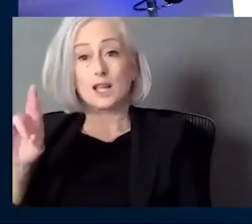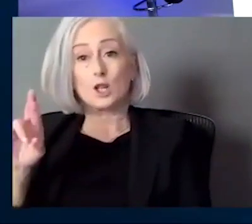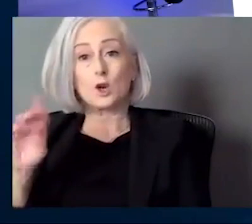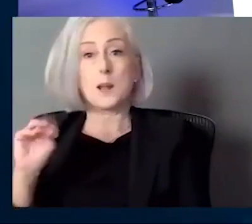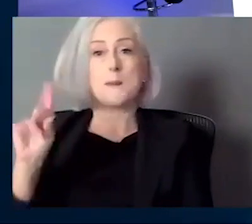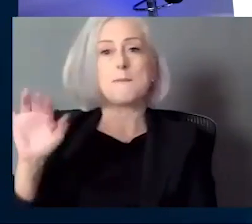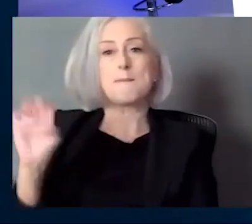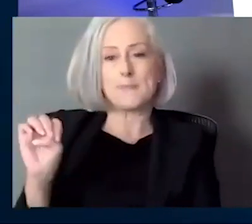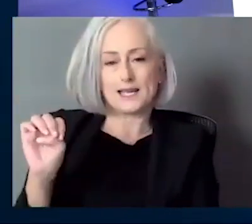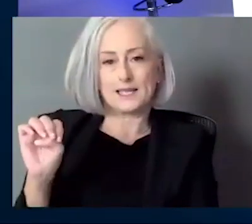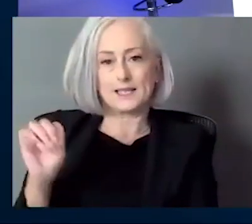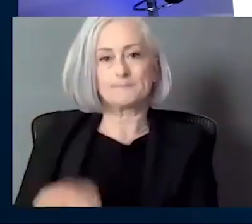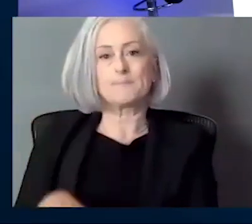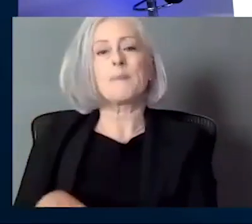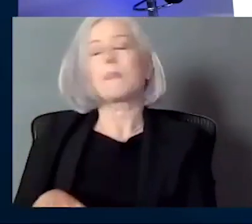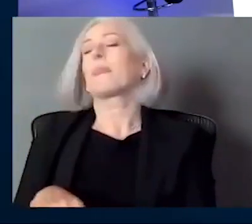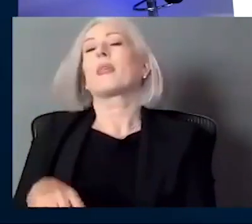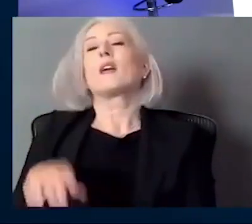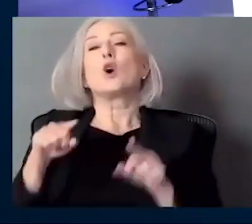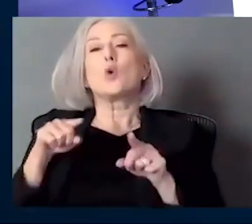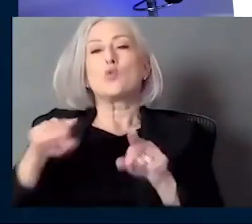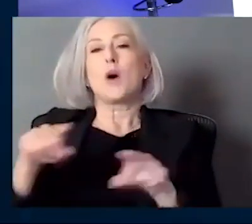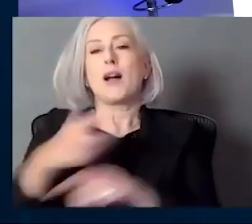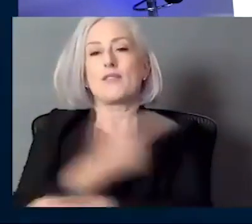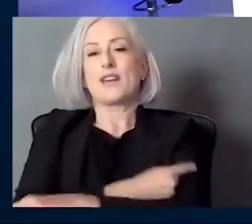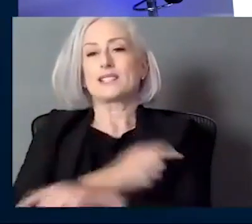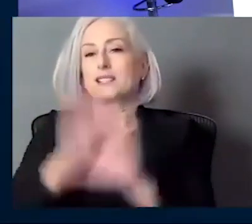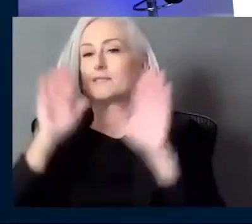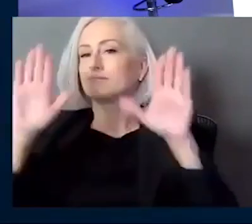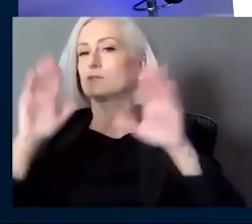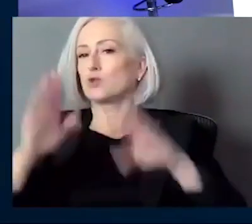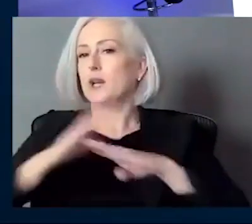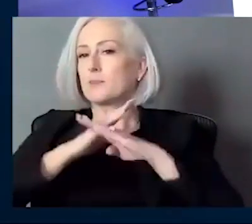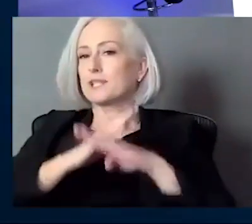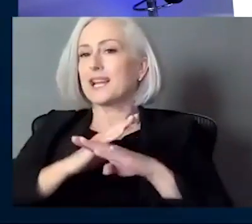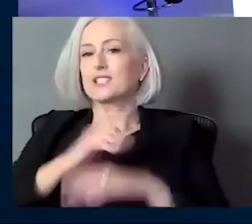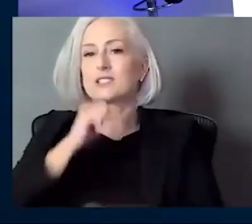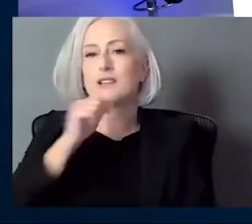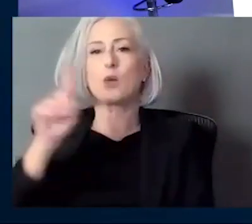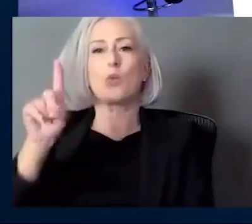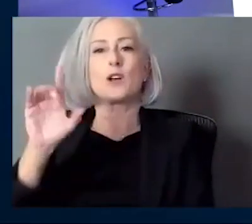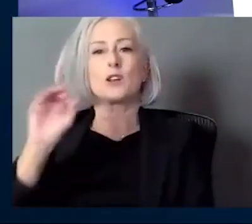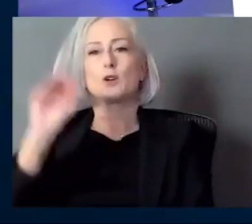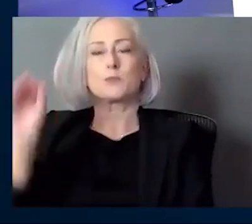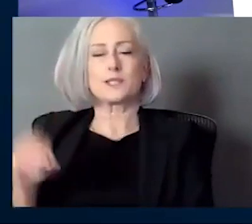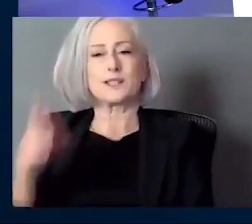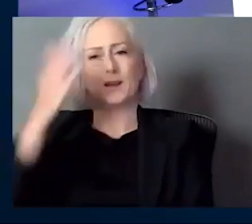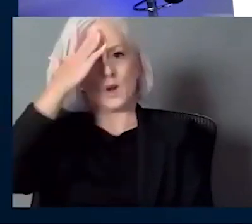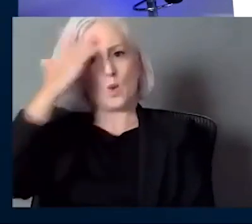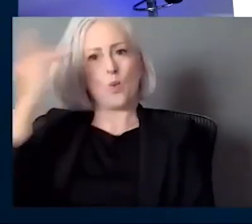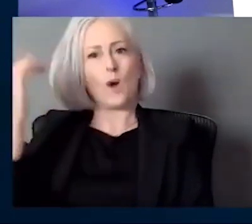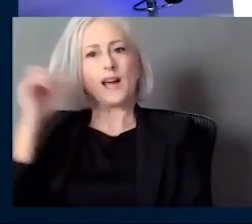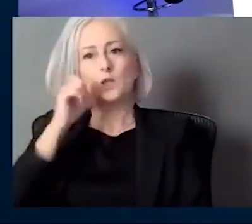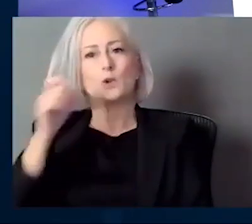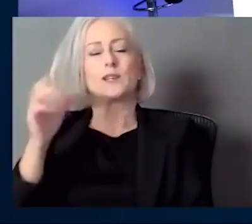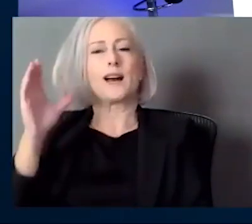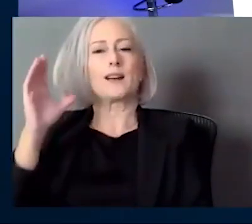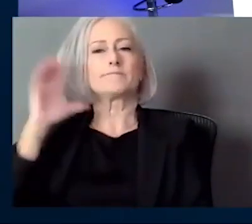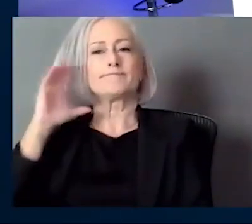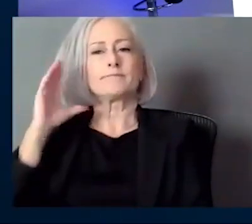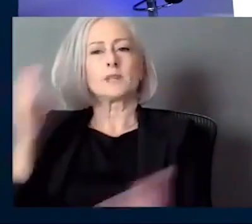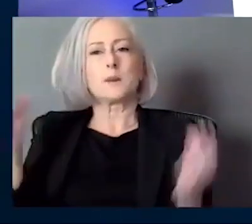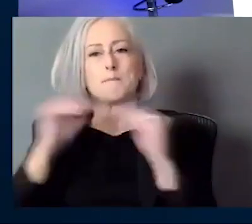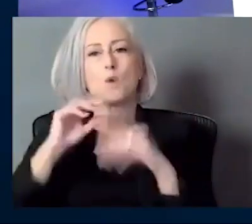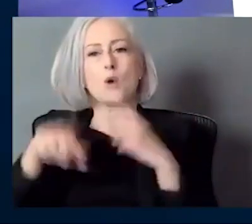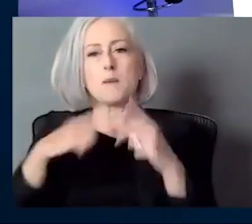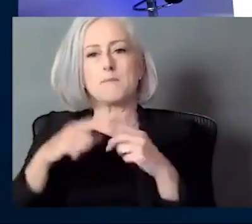he writes, while the vaccines are great prevention, they're not 100%. Why at this point do we not hear more about effective outpatient